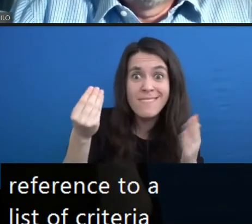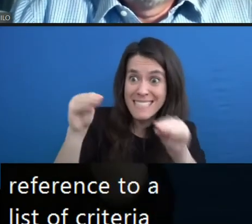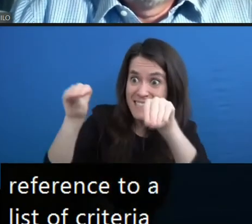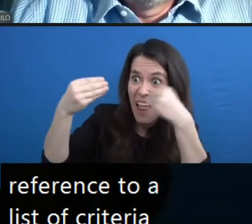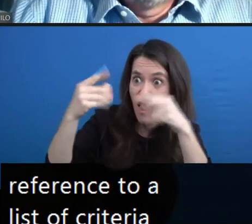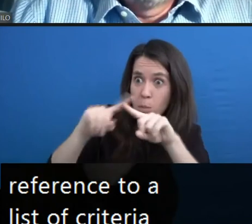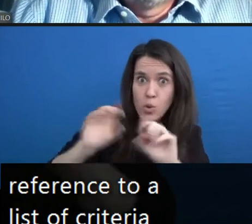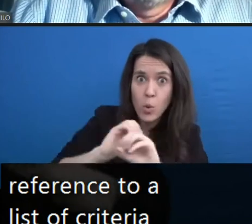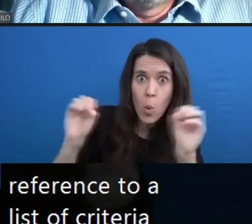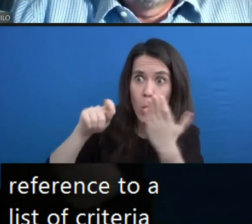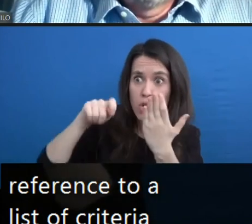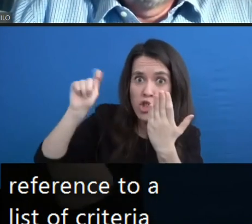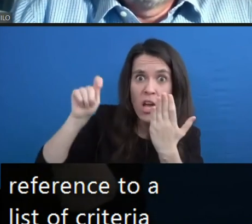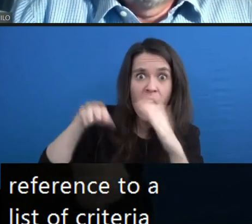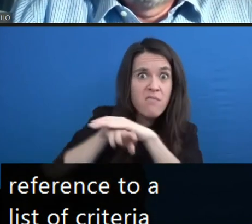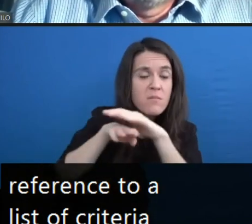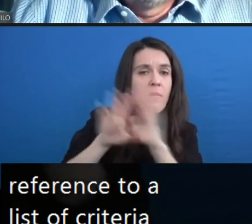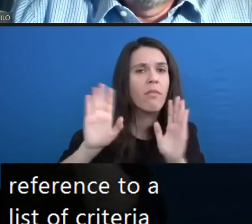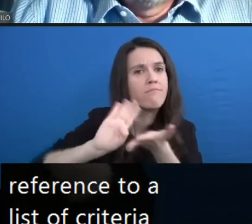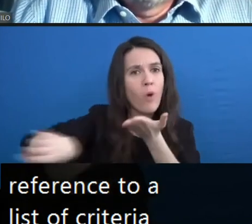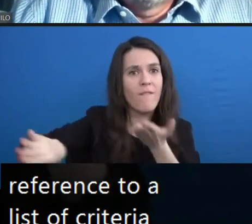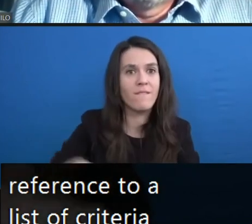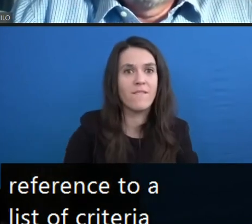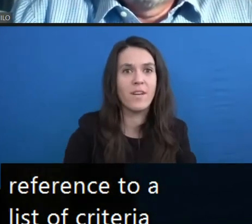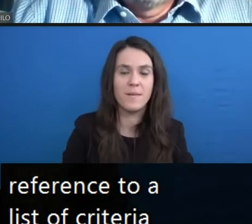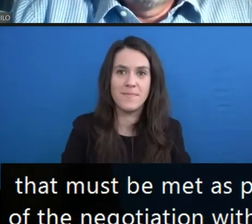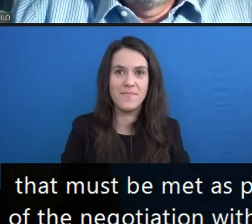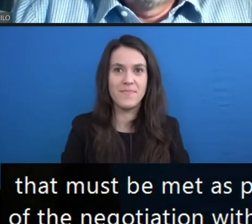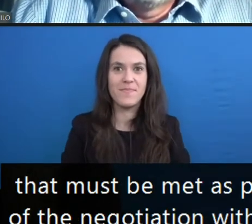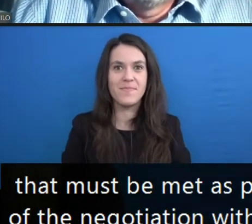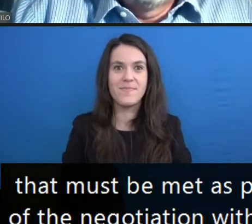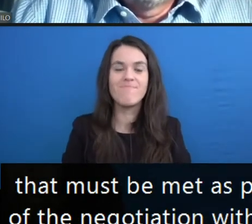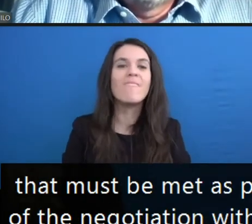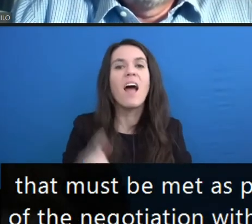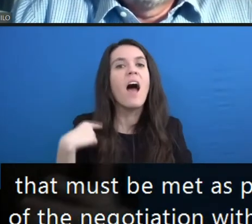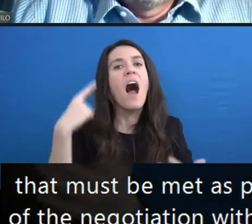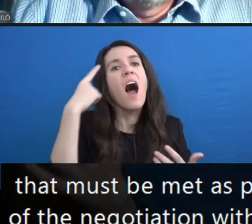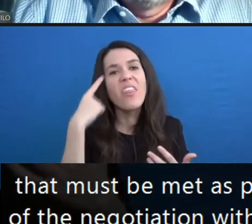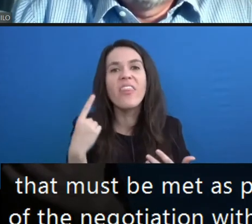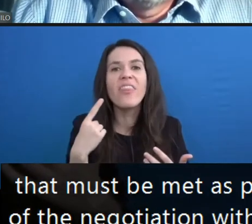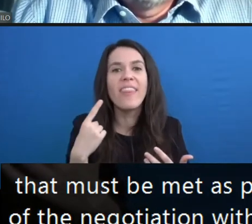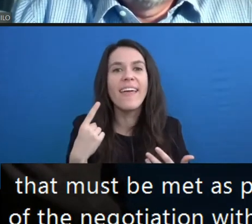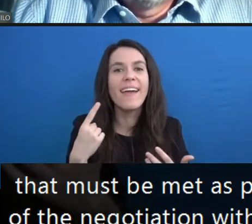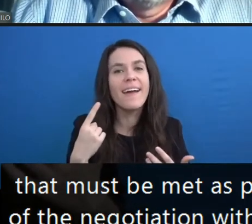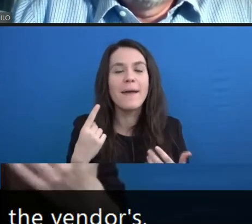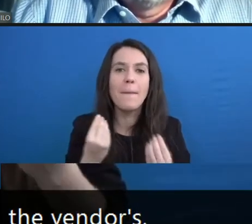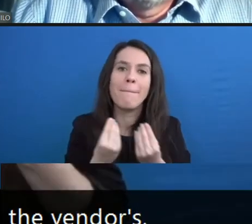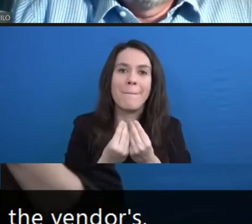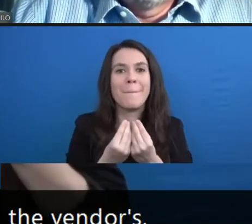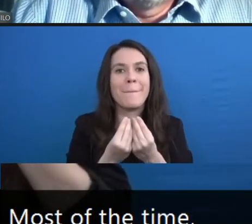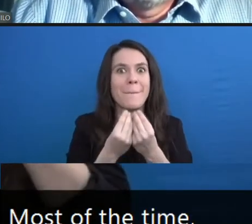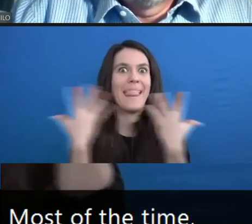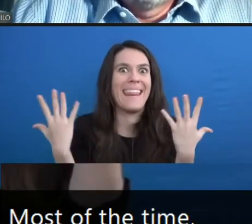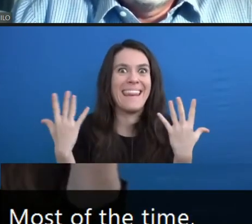And most of the time, you know, most of the time, honestly, our vendors are listening to